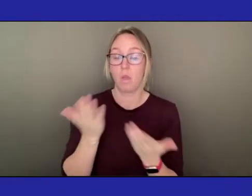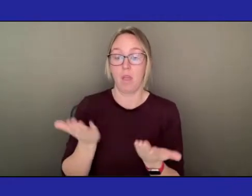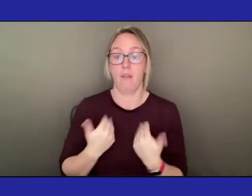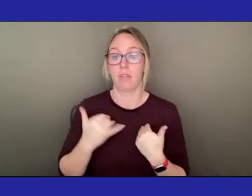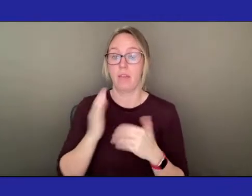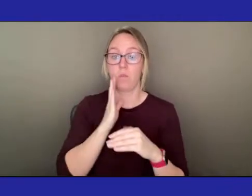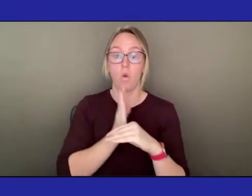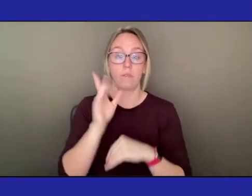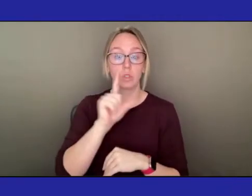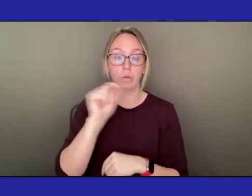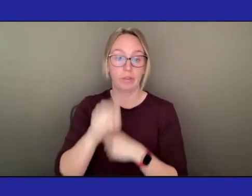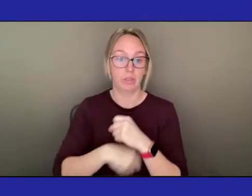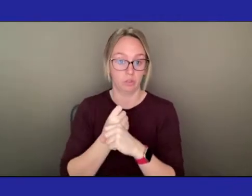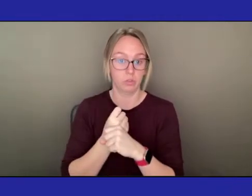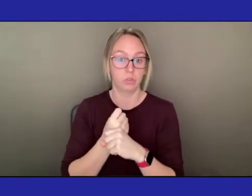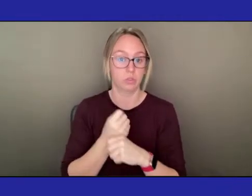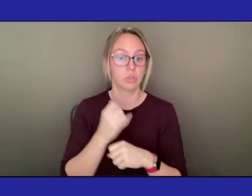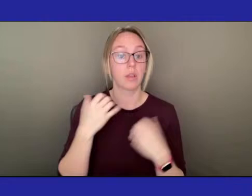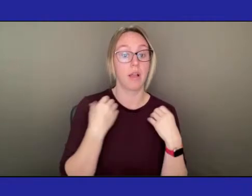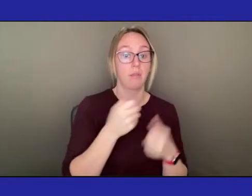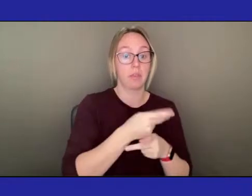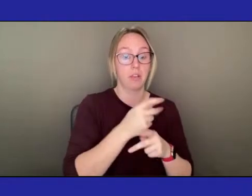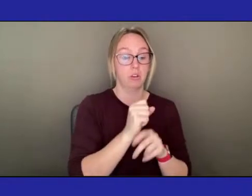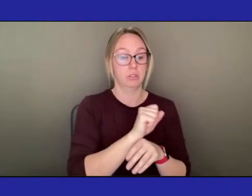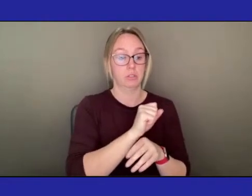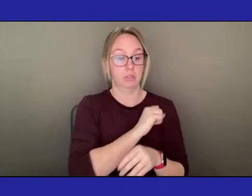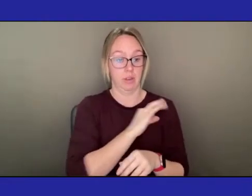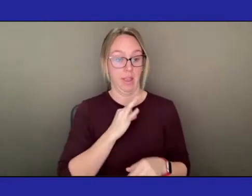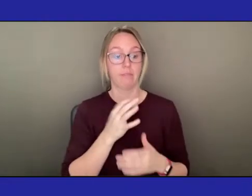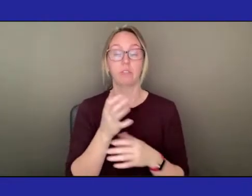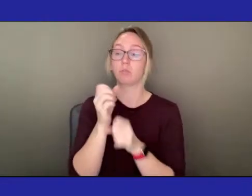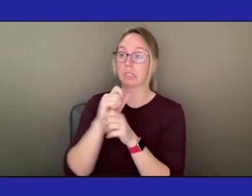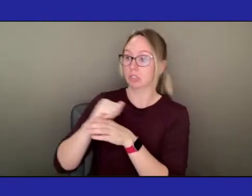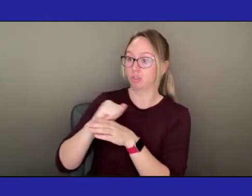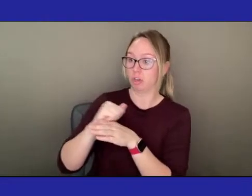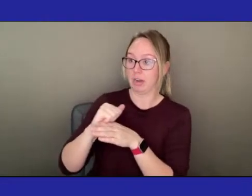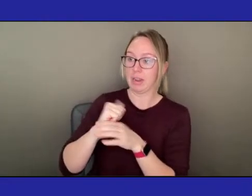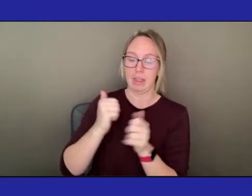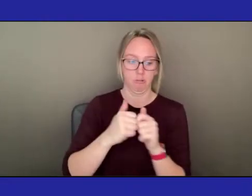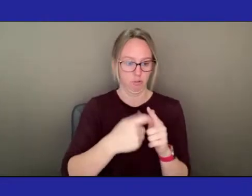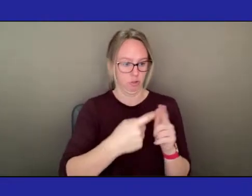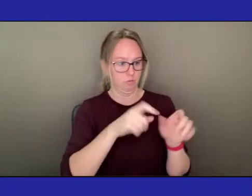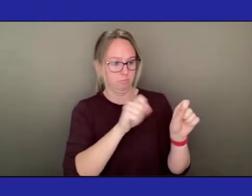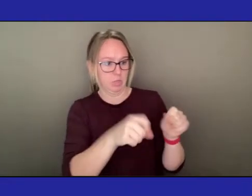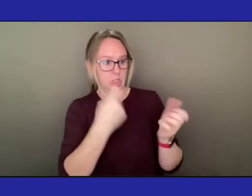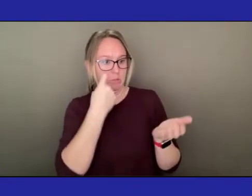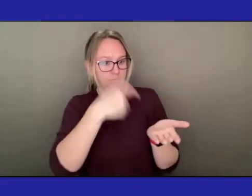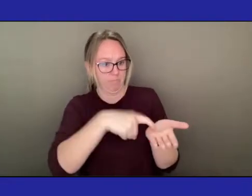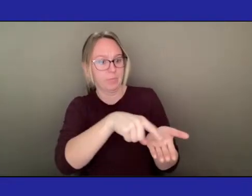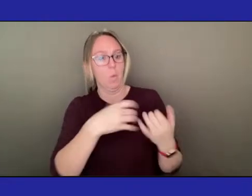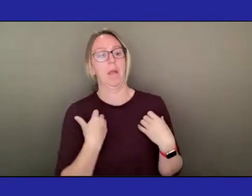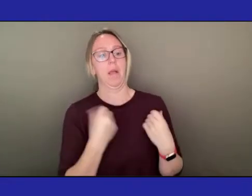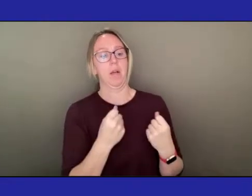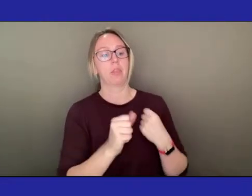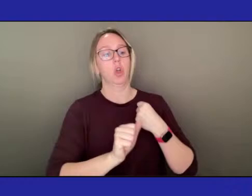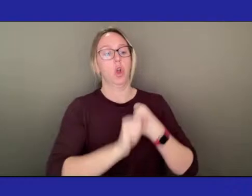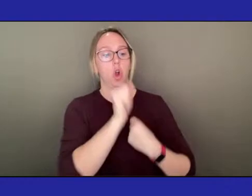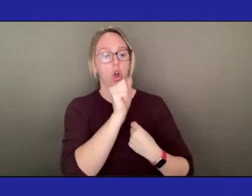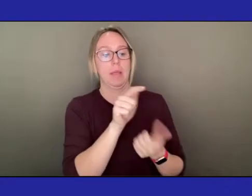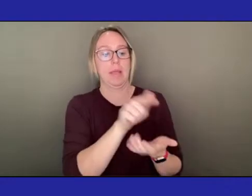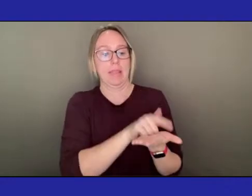healthcare staff receives training on how to spot potentially health-harming legal needs and then how to place